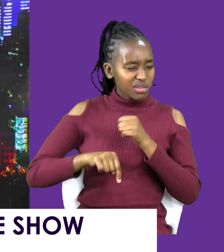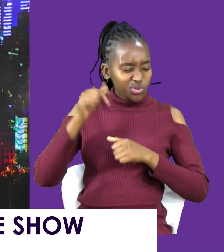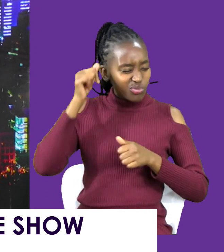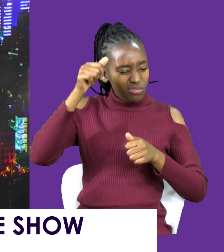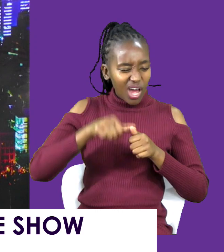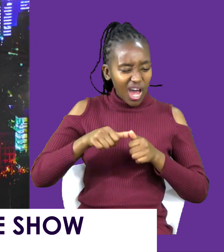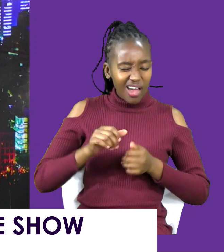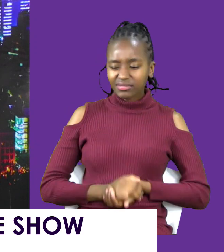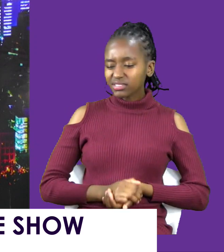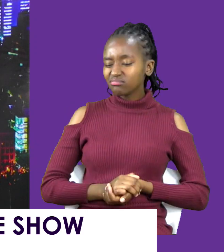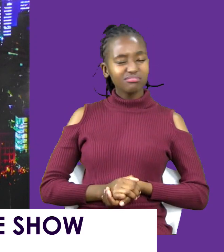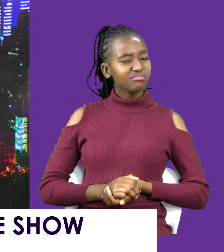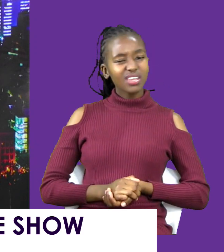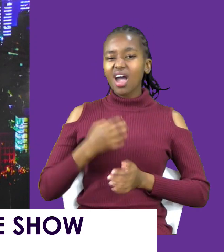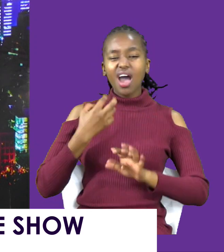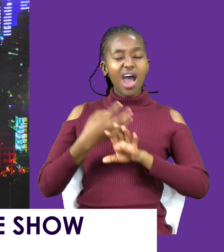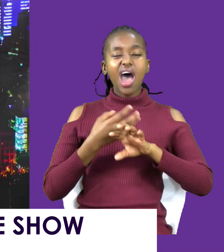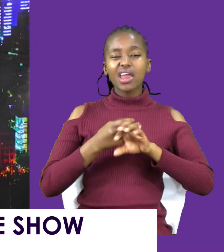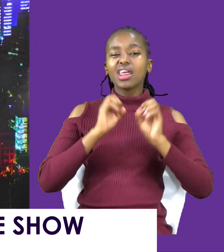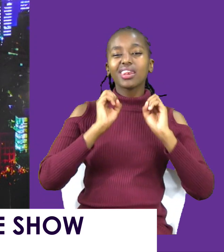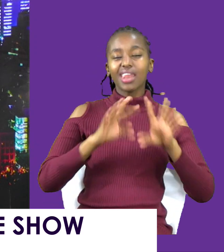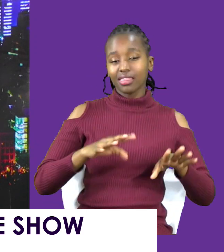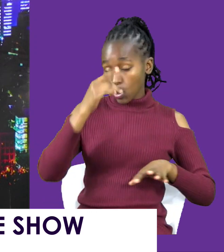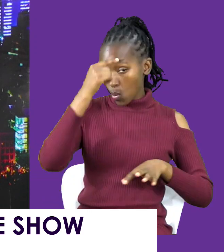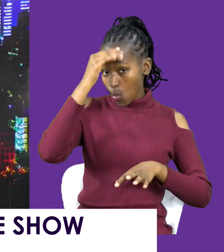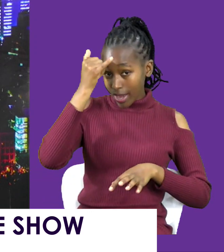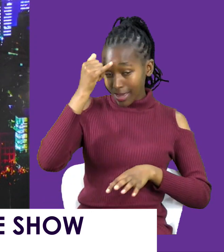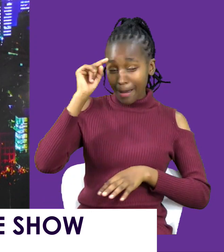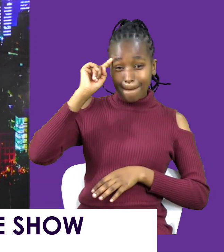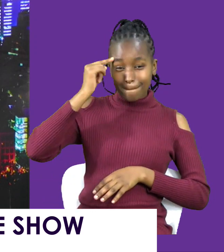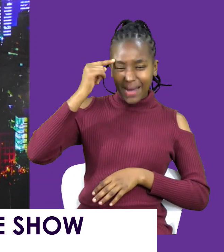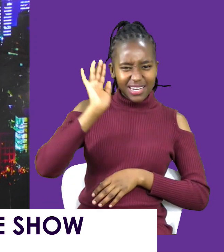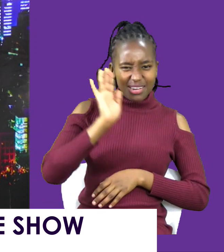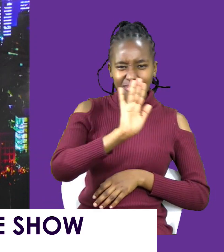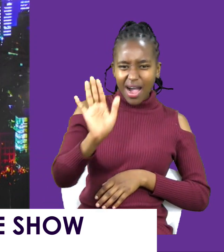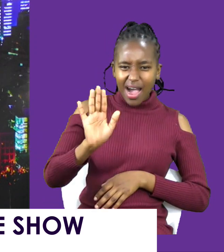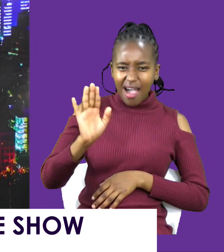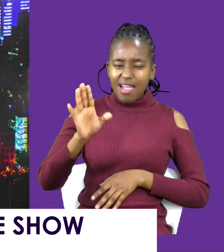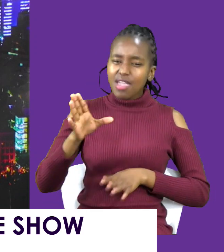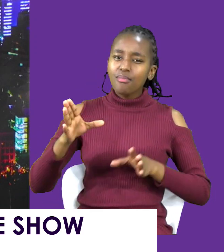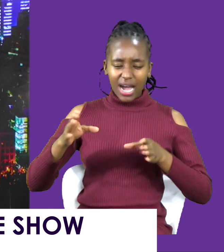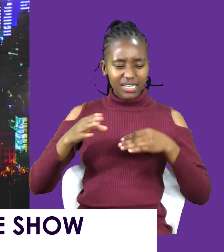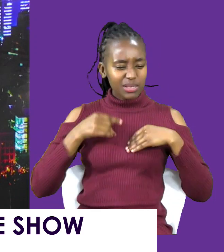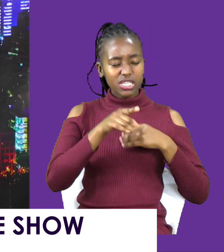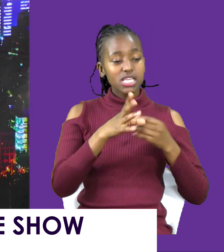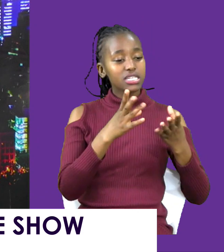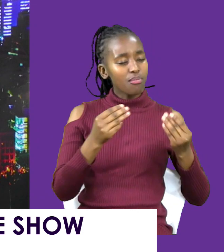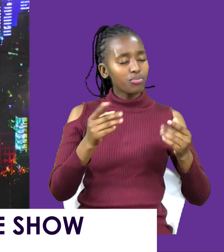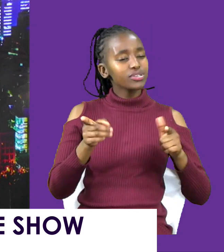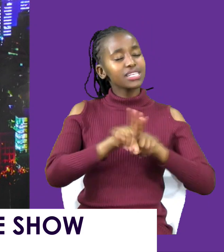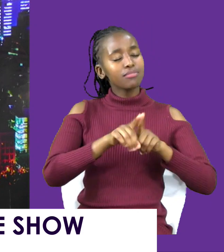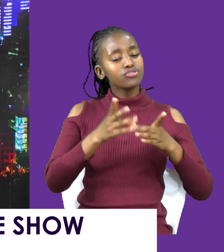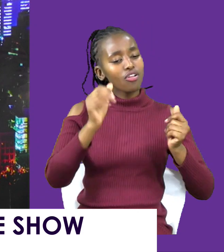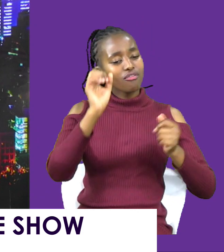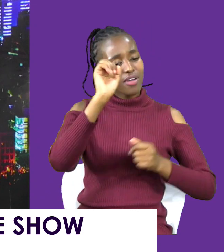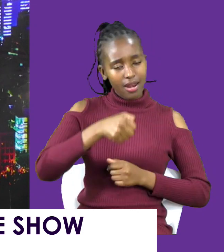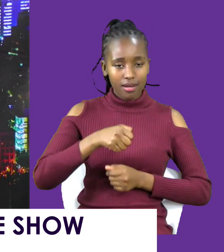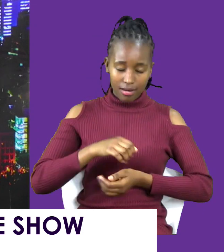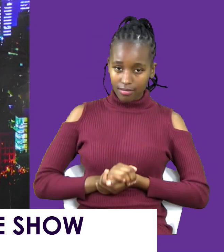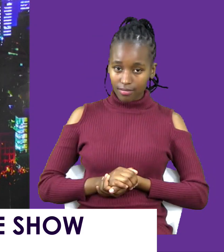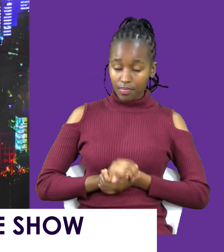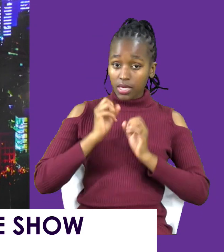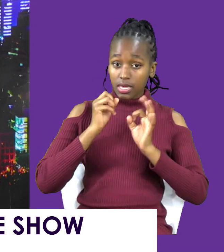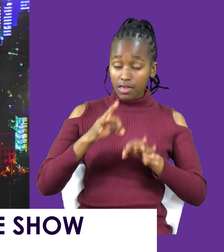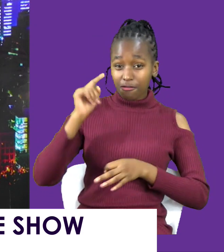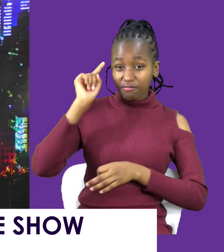mind. It is in the mind, that it is just in the mind. Who said that you will be defeated in